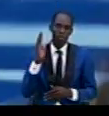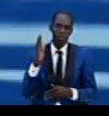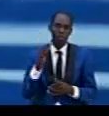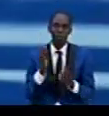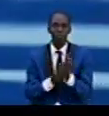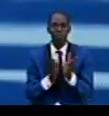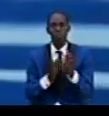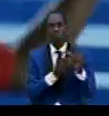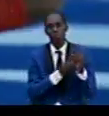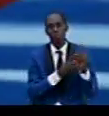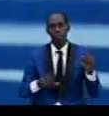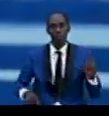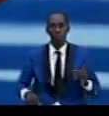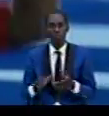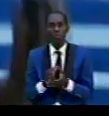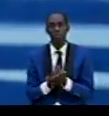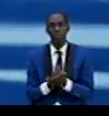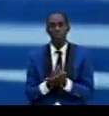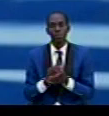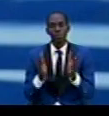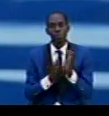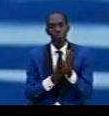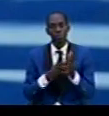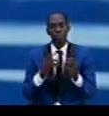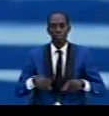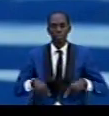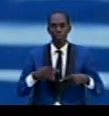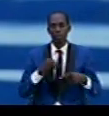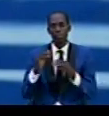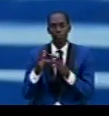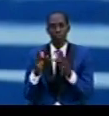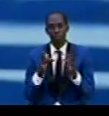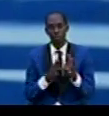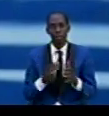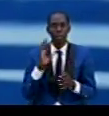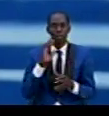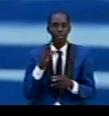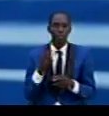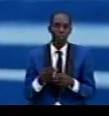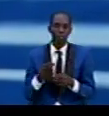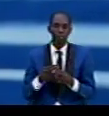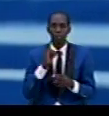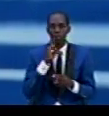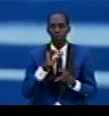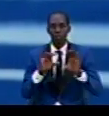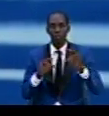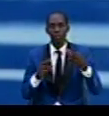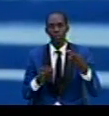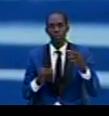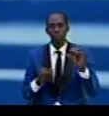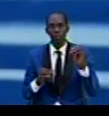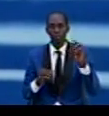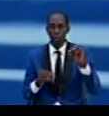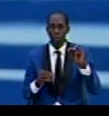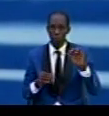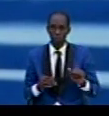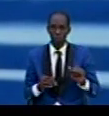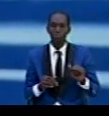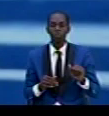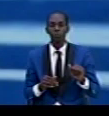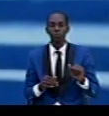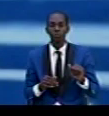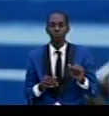Lord. Praise the living Jesus. My name is Nwori Chioma. I'm from Gates Group, Idiakwe